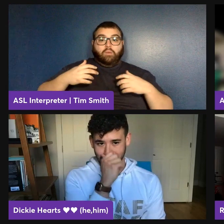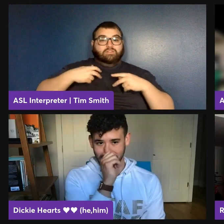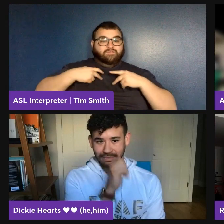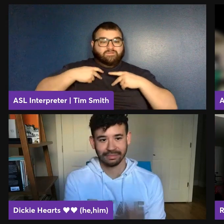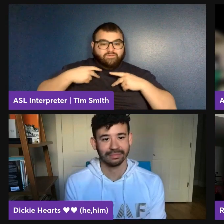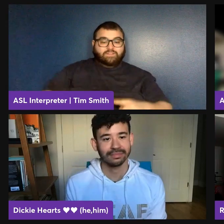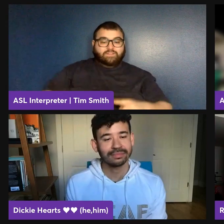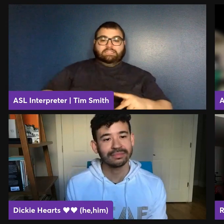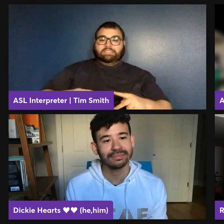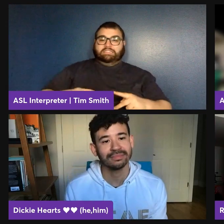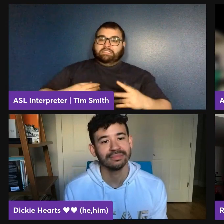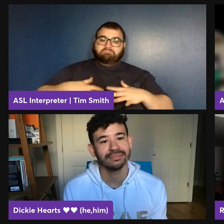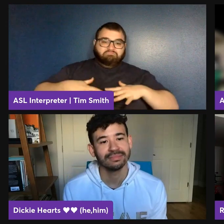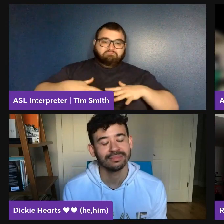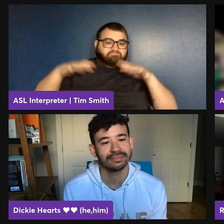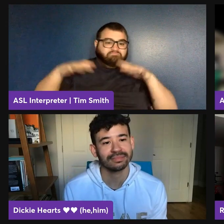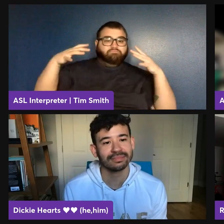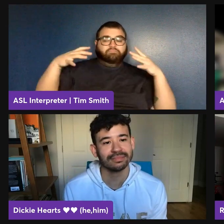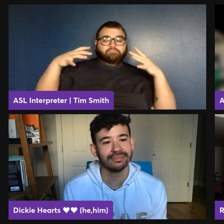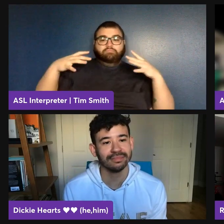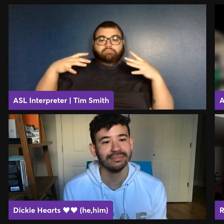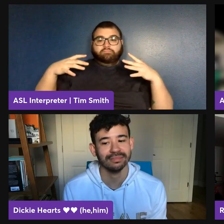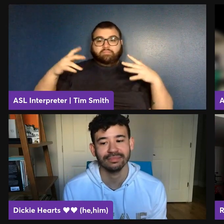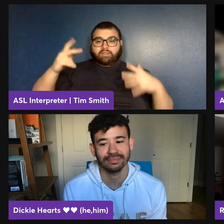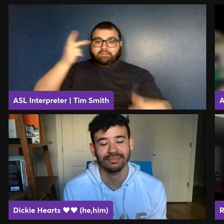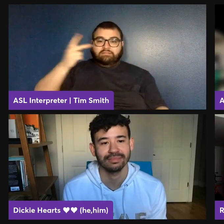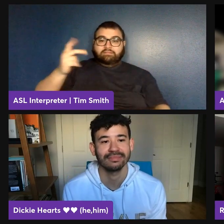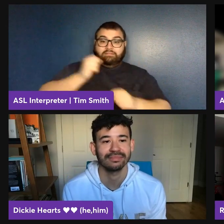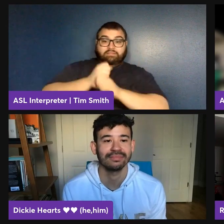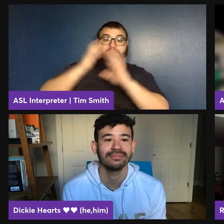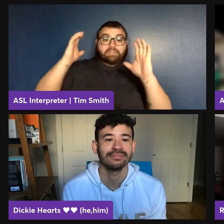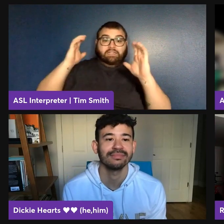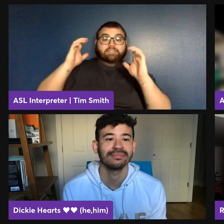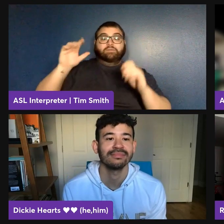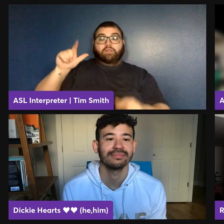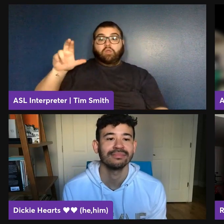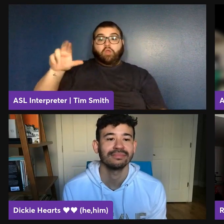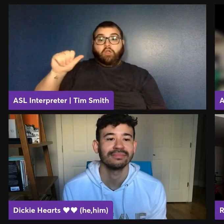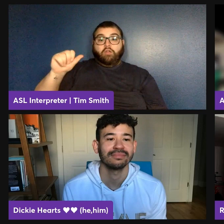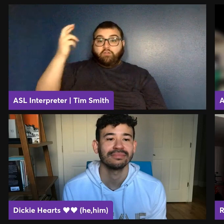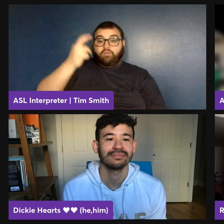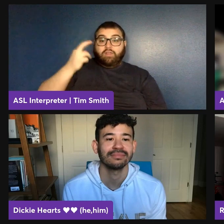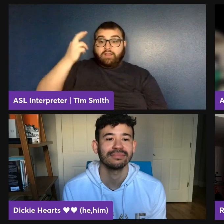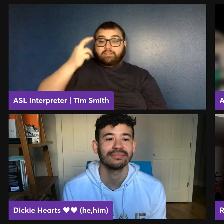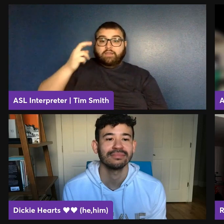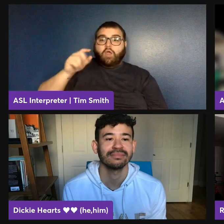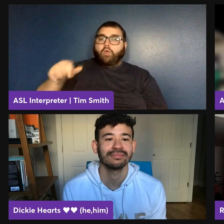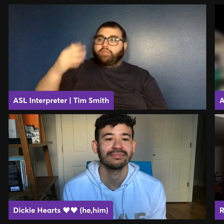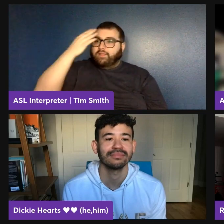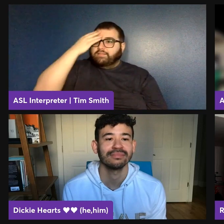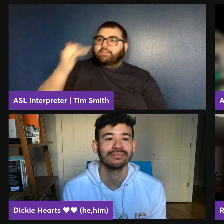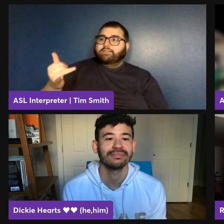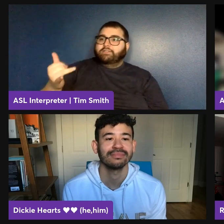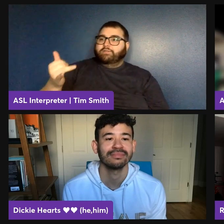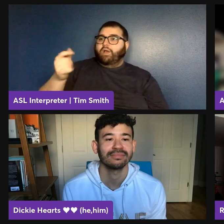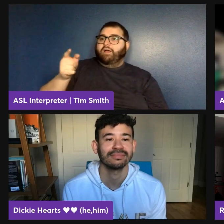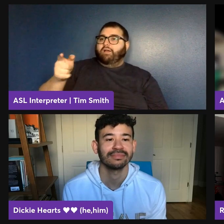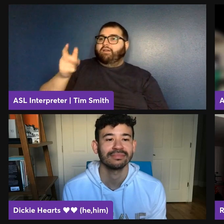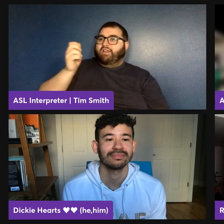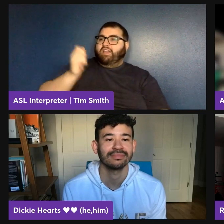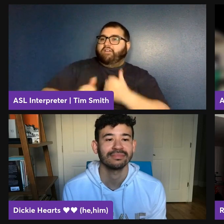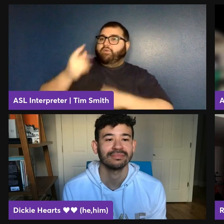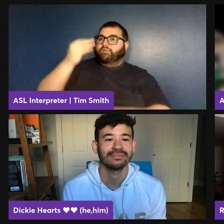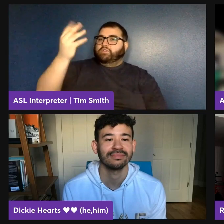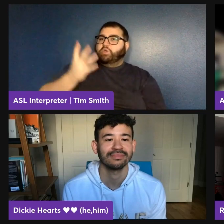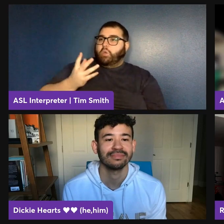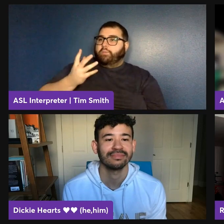shaken by the scenes with Laura and realizing, oh, this is why everybody told me that